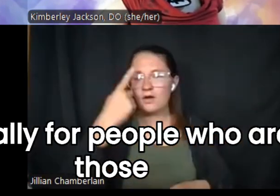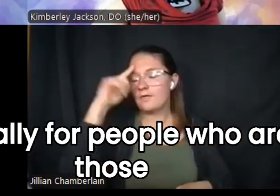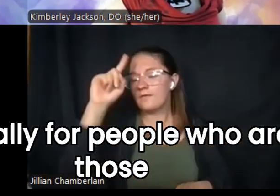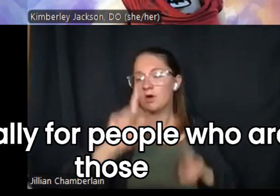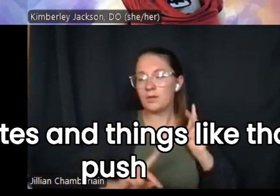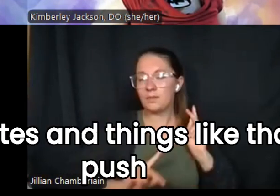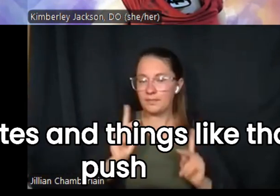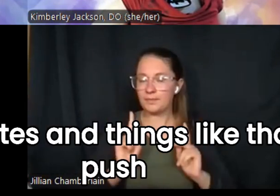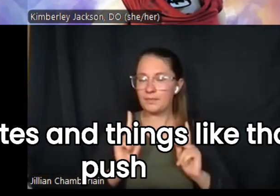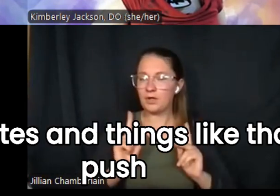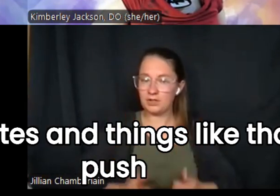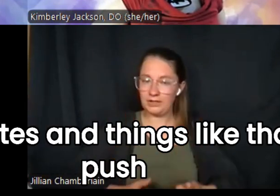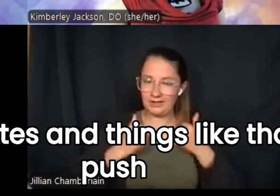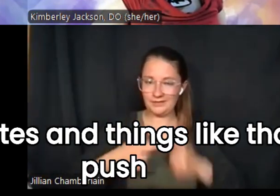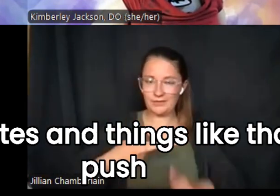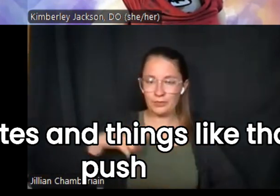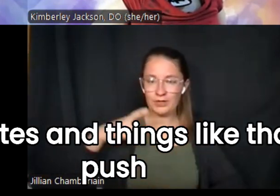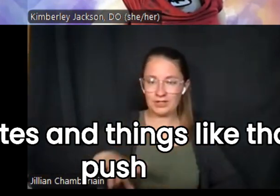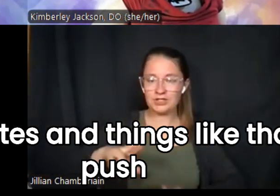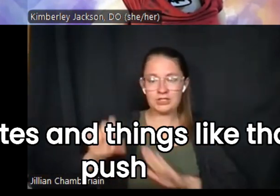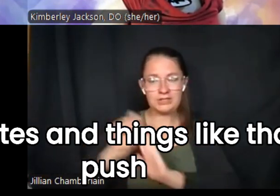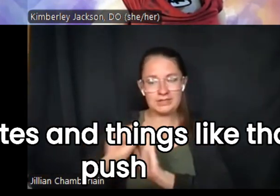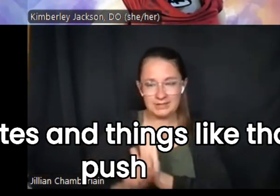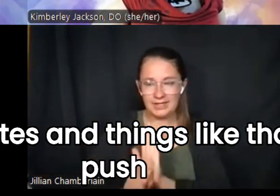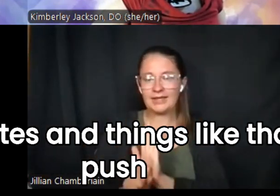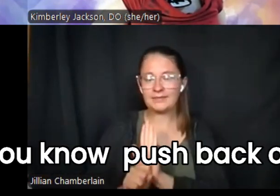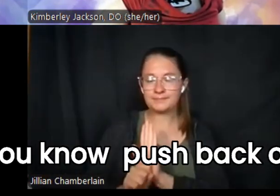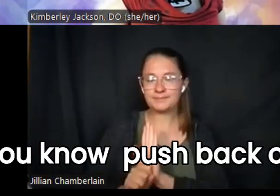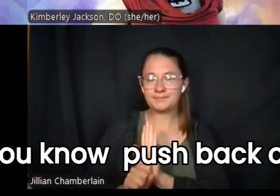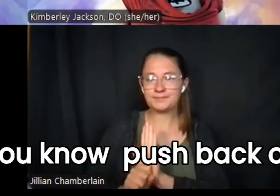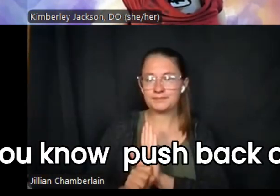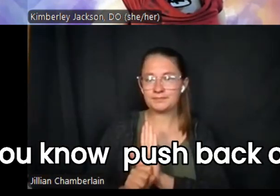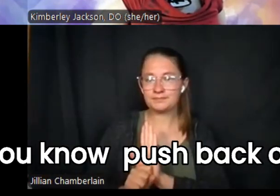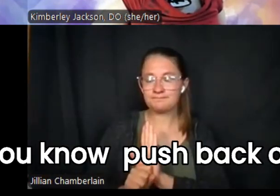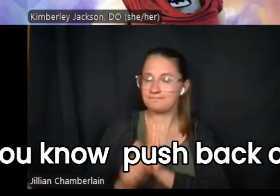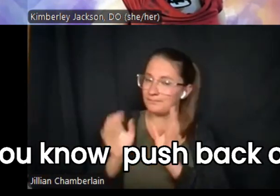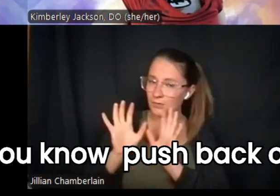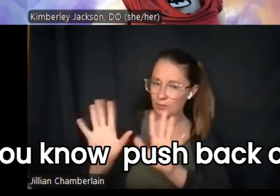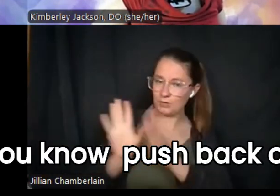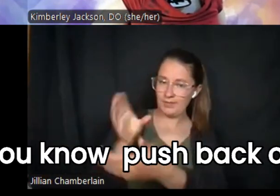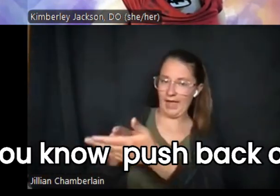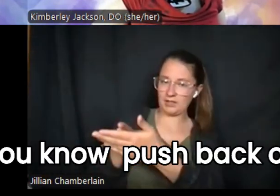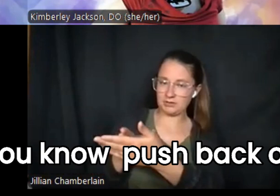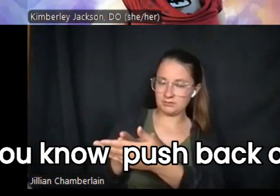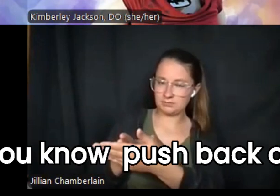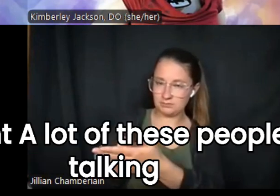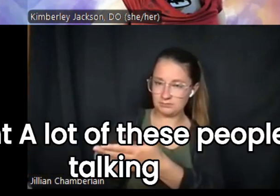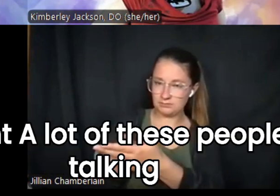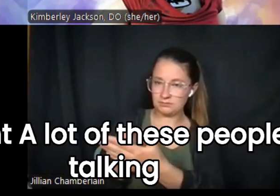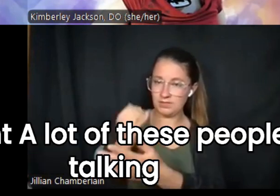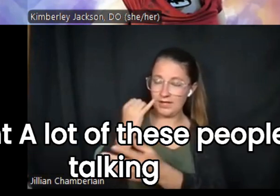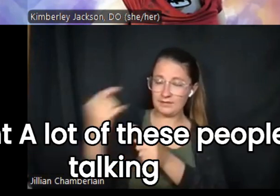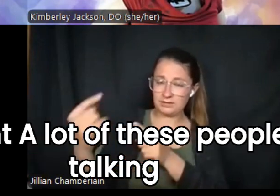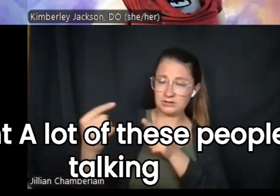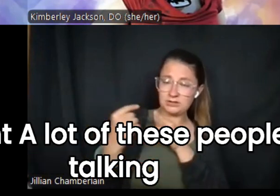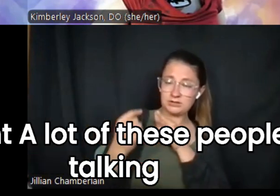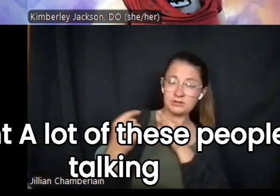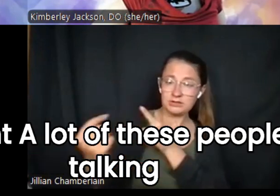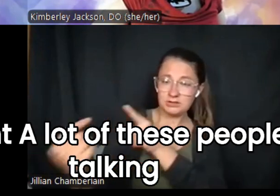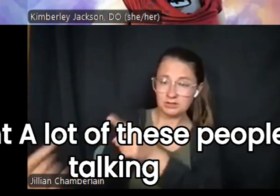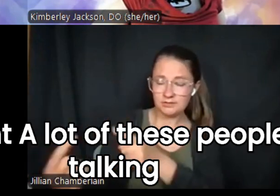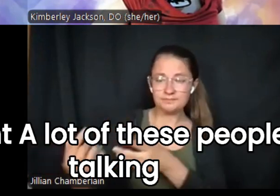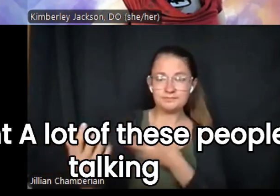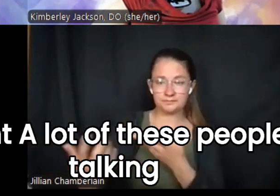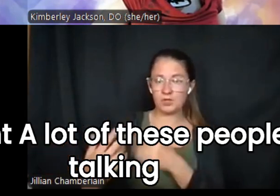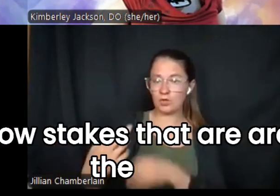living in those religious states and things like that, is to push back, push back on religion, right? A lot of these